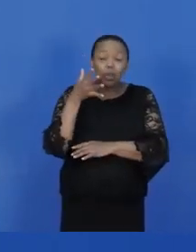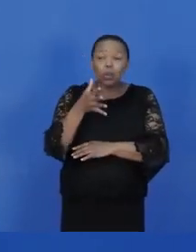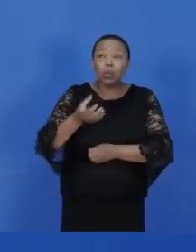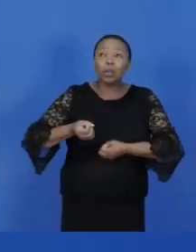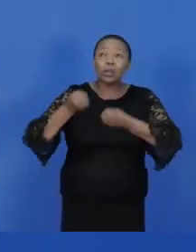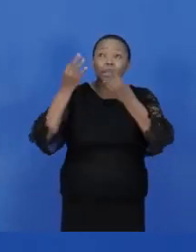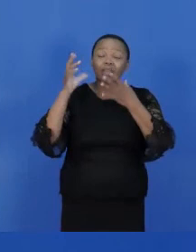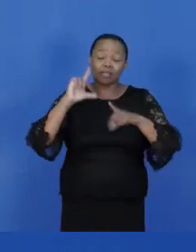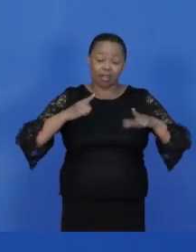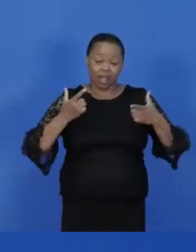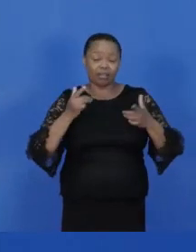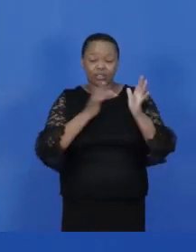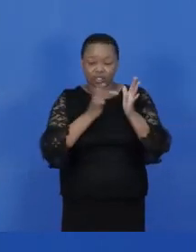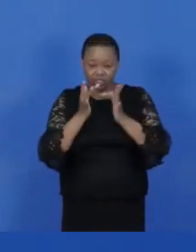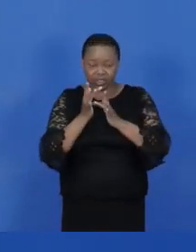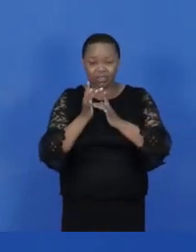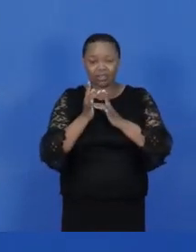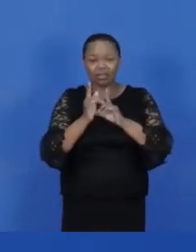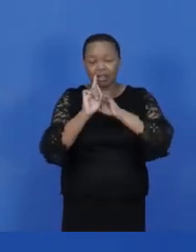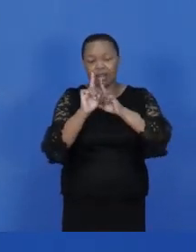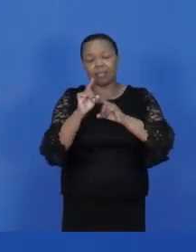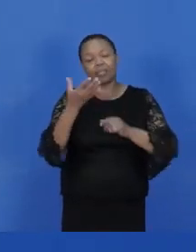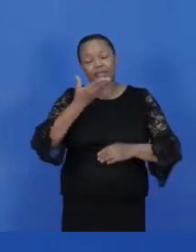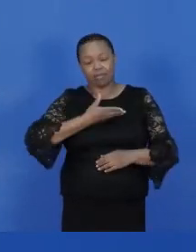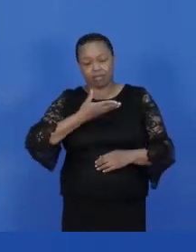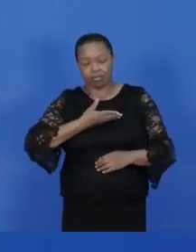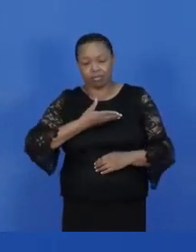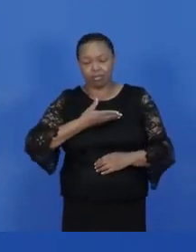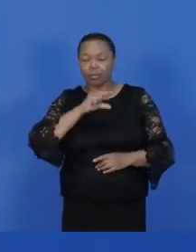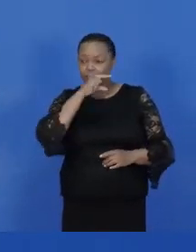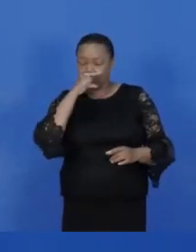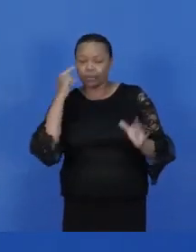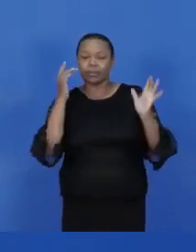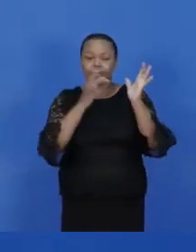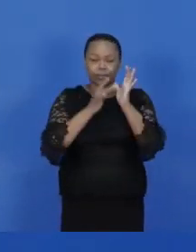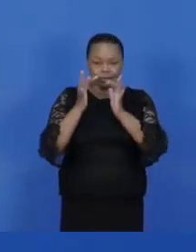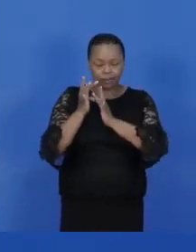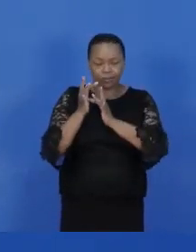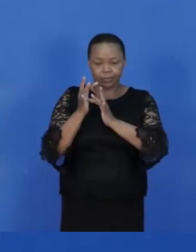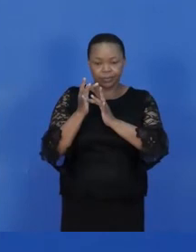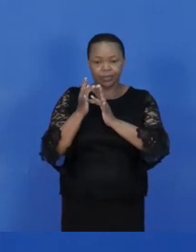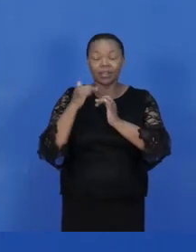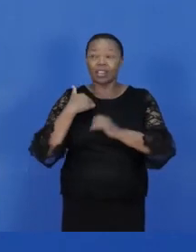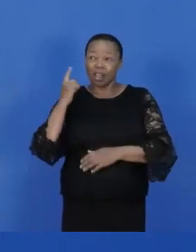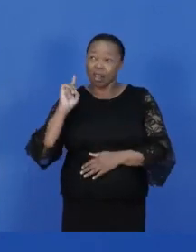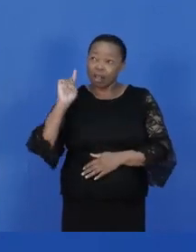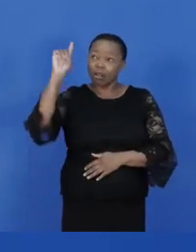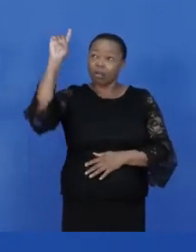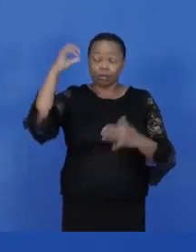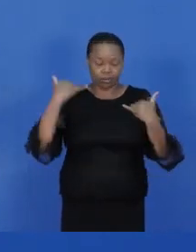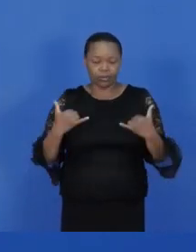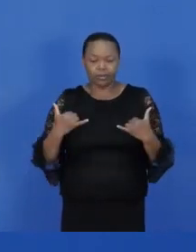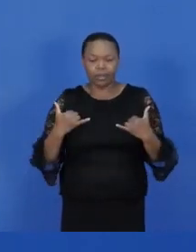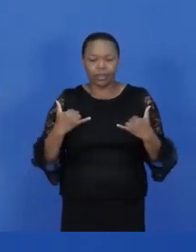to pray for you right now. Please say these words after me as you give your life to the Lord. Say, Father, in the name of Jesus, I come